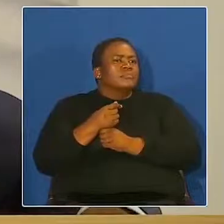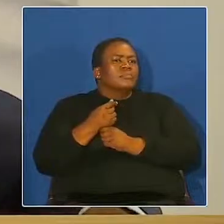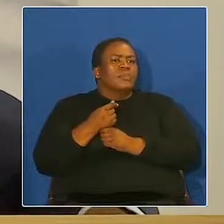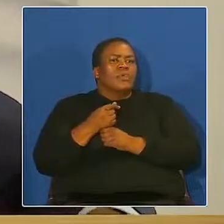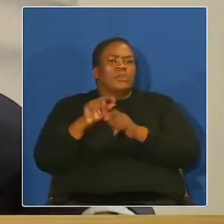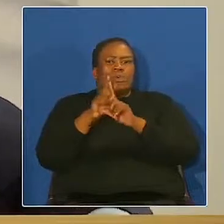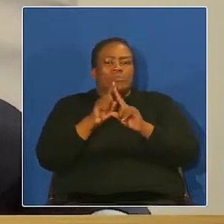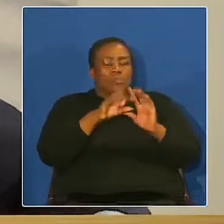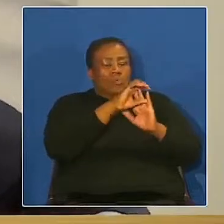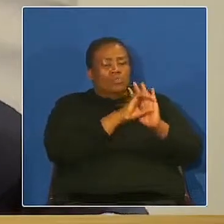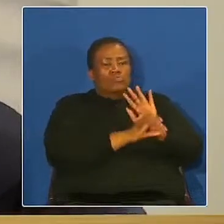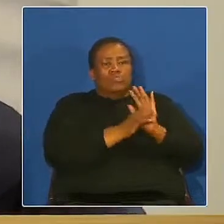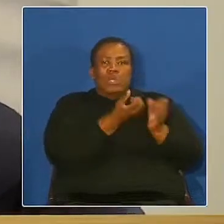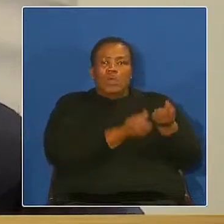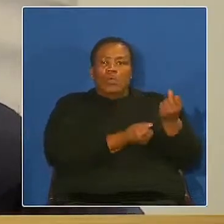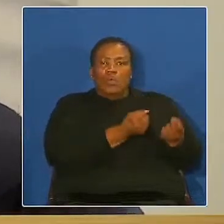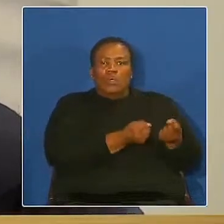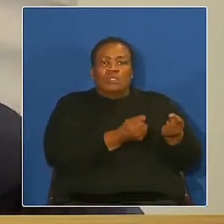Constitutional Court case